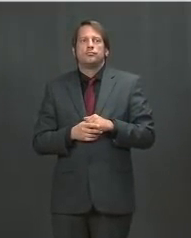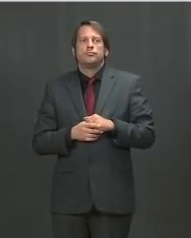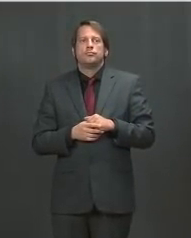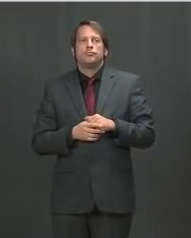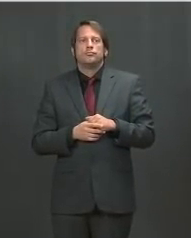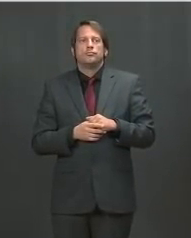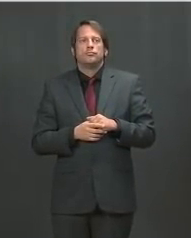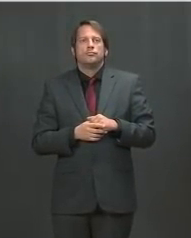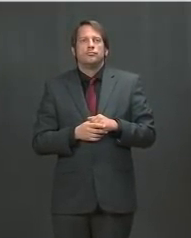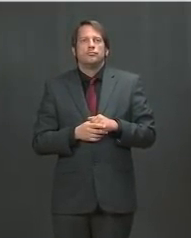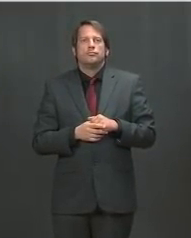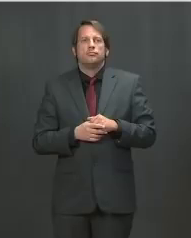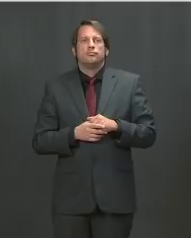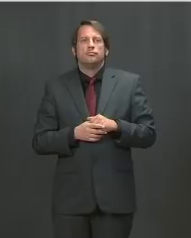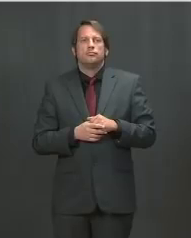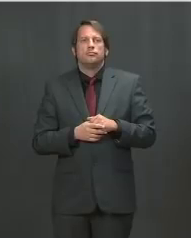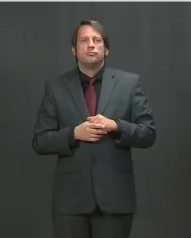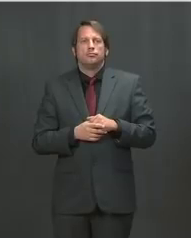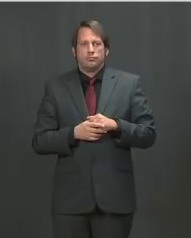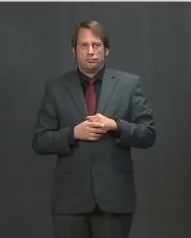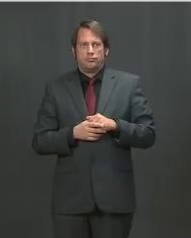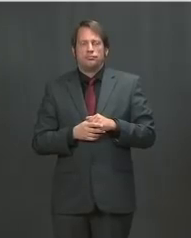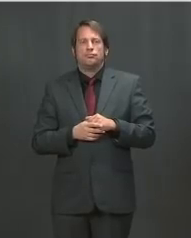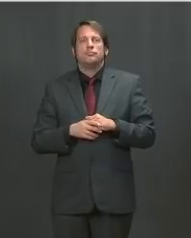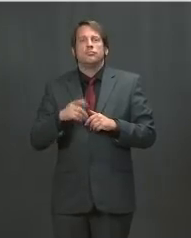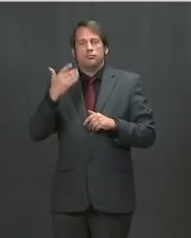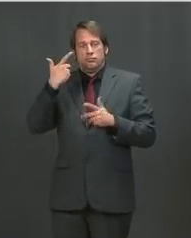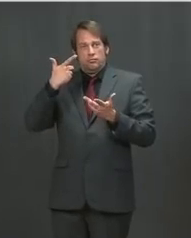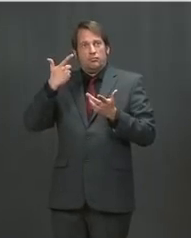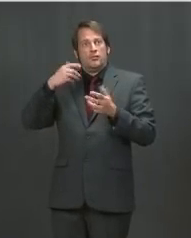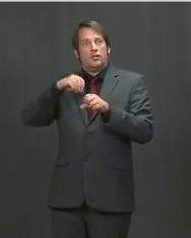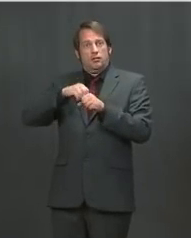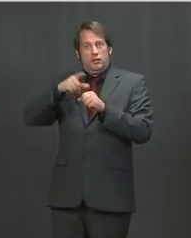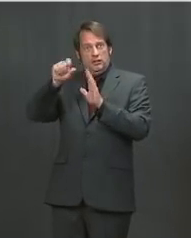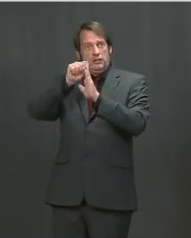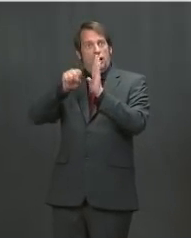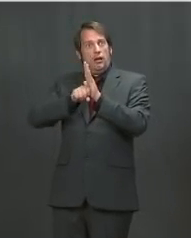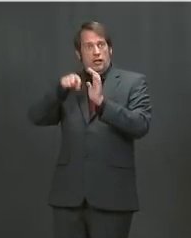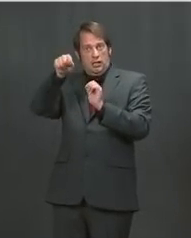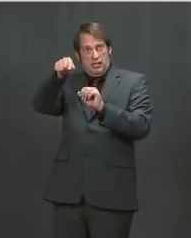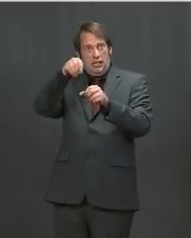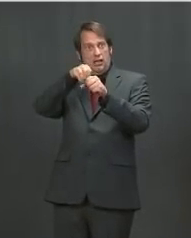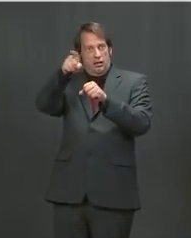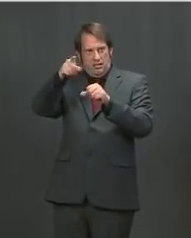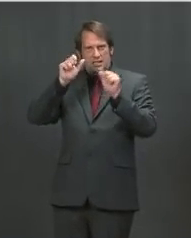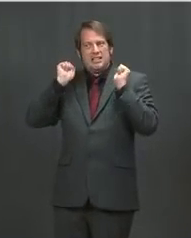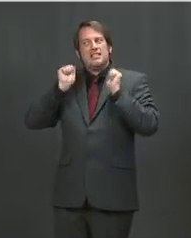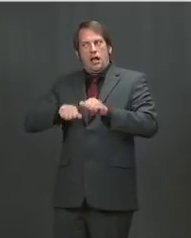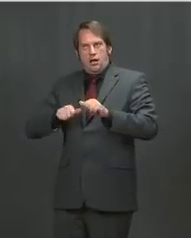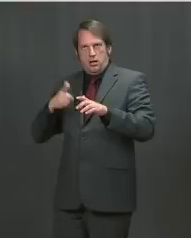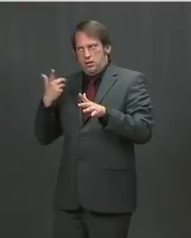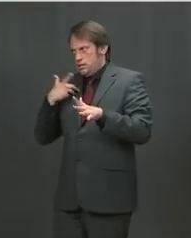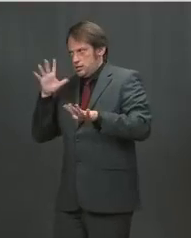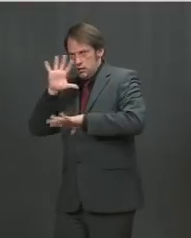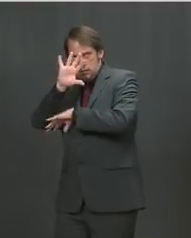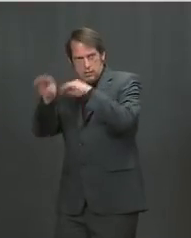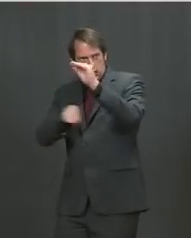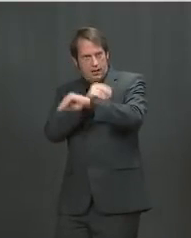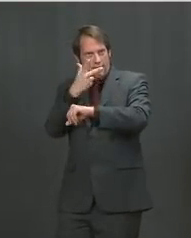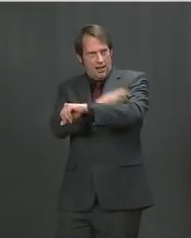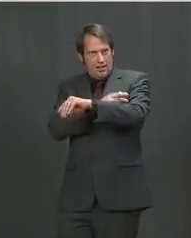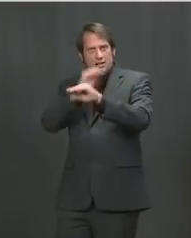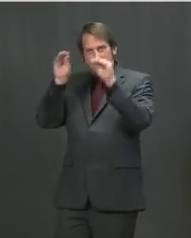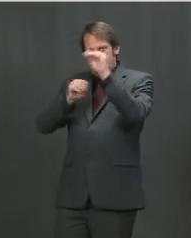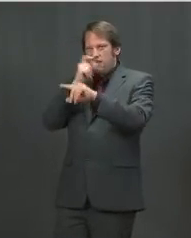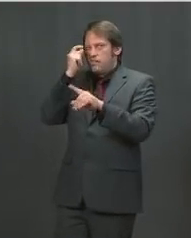ability to move vaccine around, of course, but we are in close contact both through the CDC and direct conversations with the governor